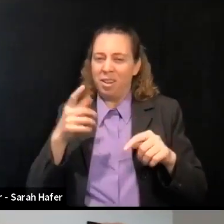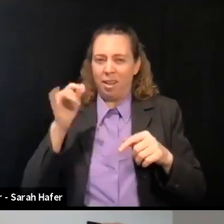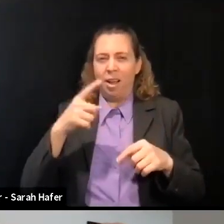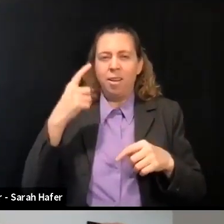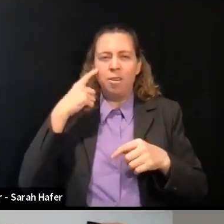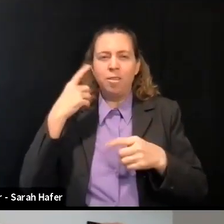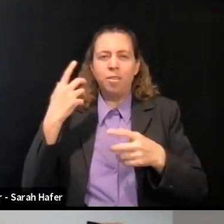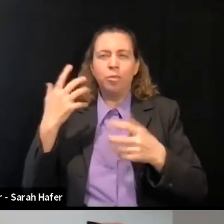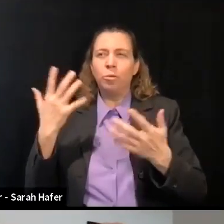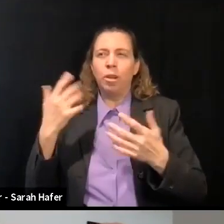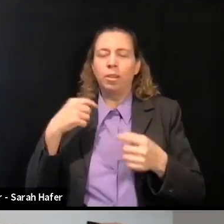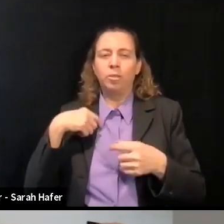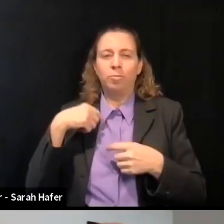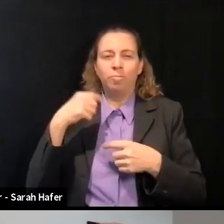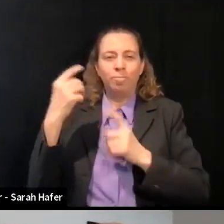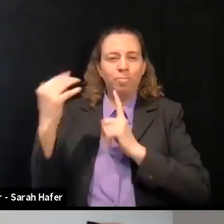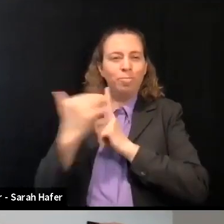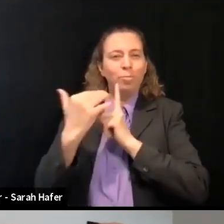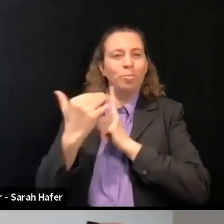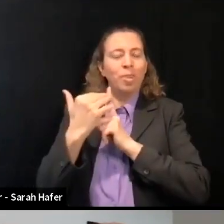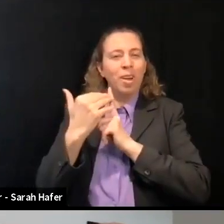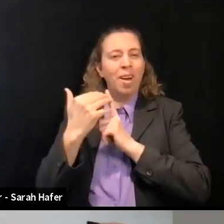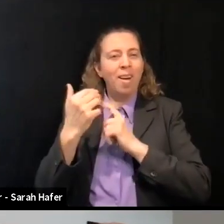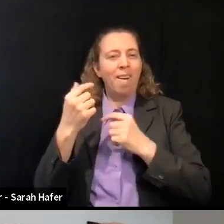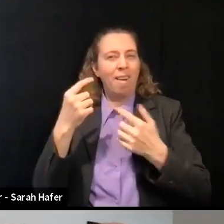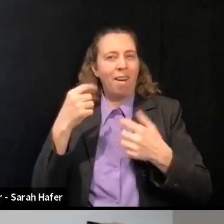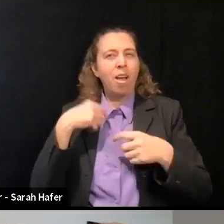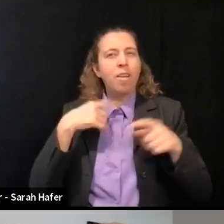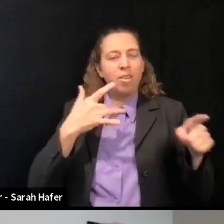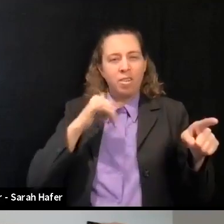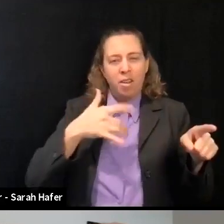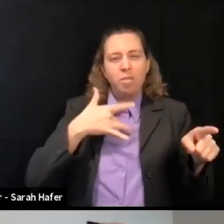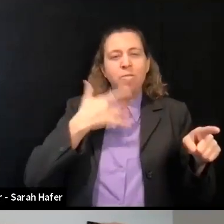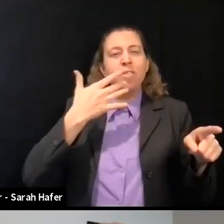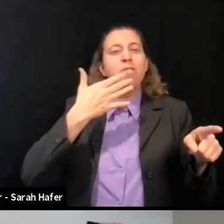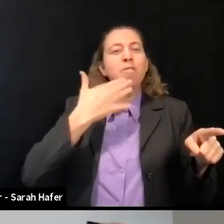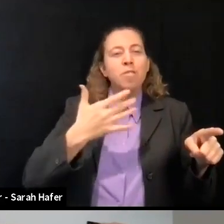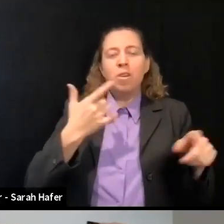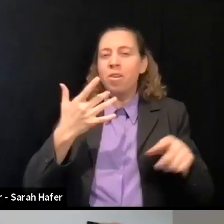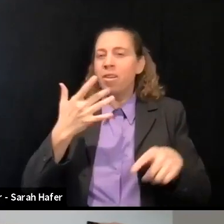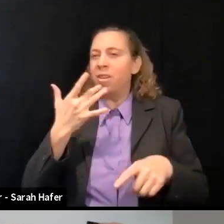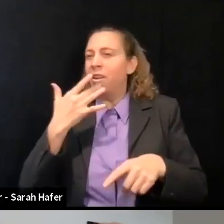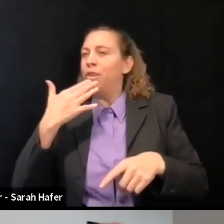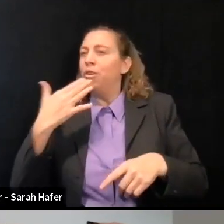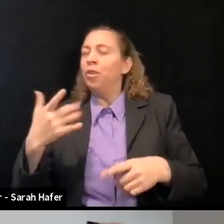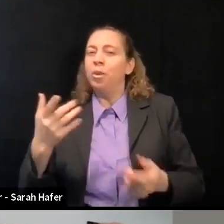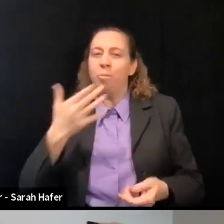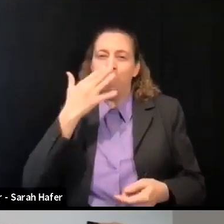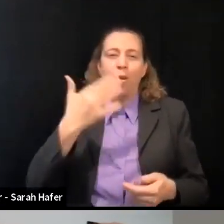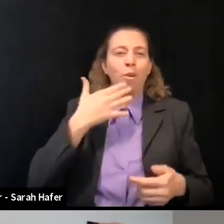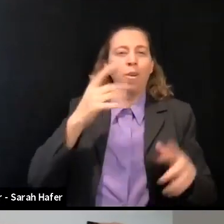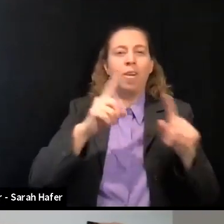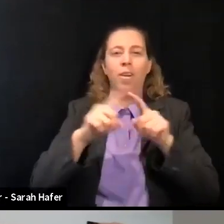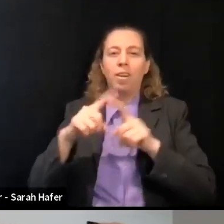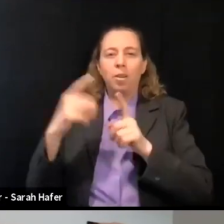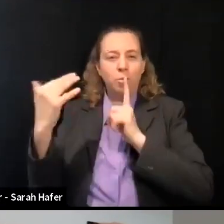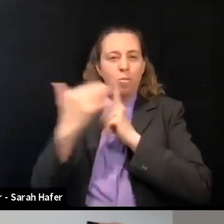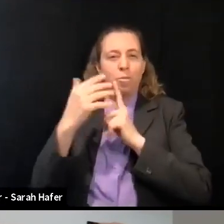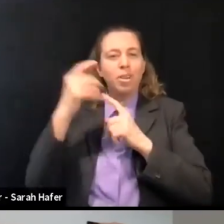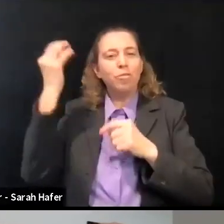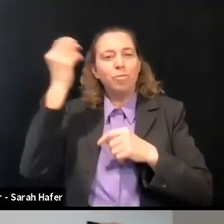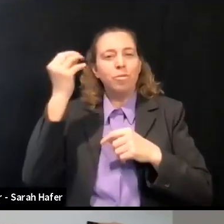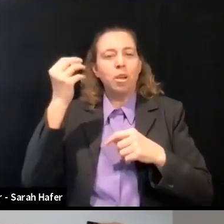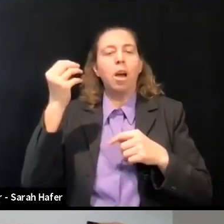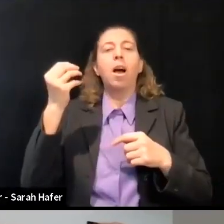that you're feeling grateful for. This is not going to take the problem or the difficulties away, but sometimes what